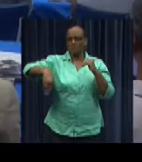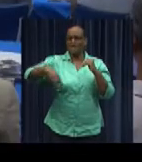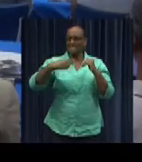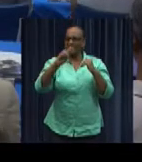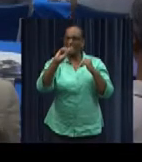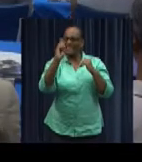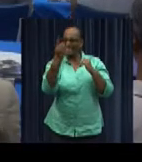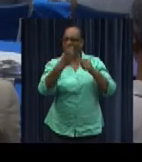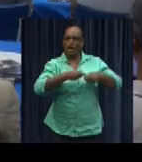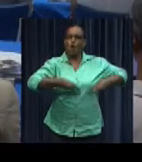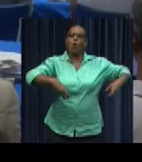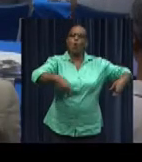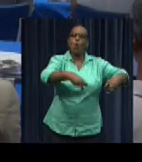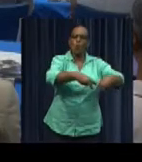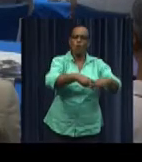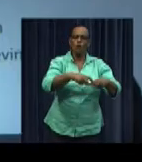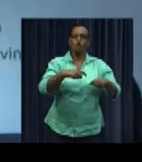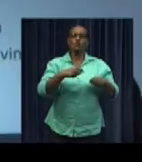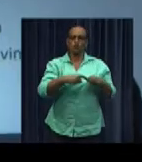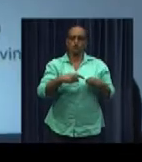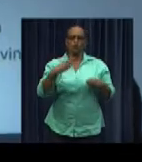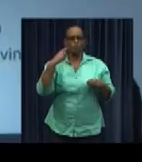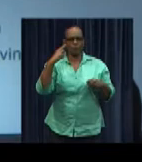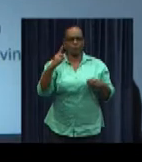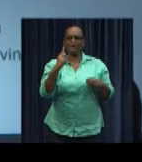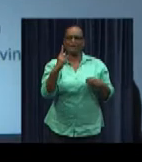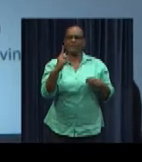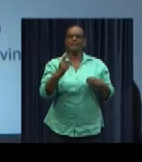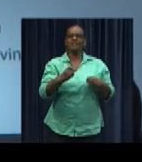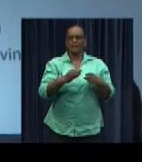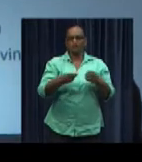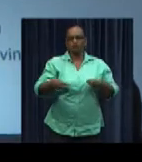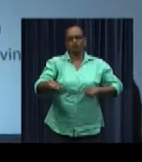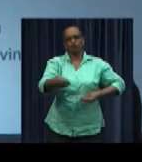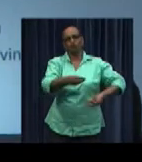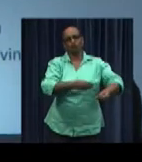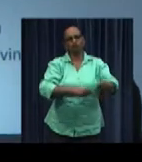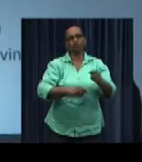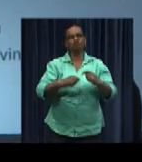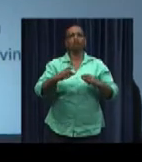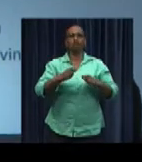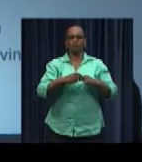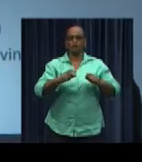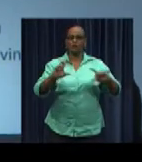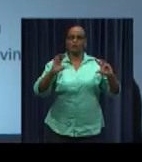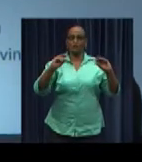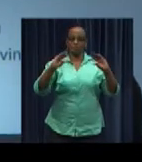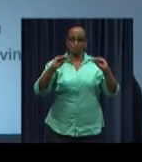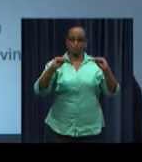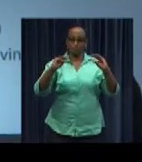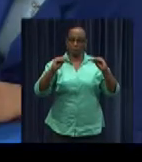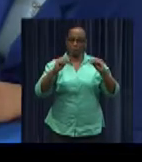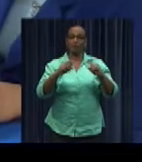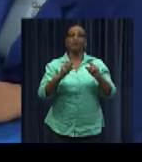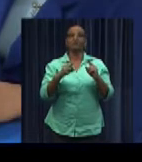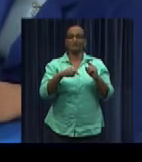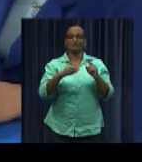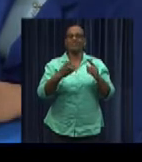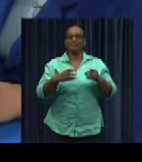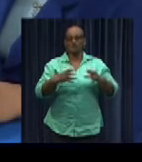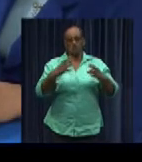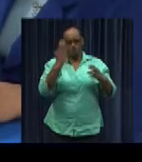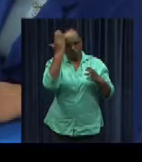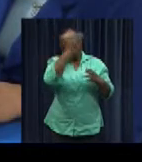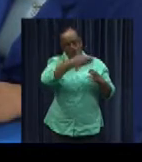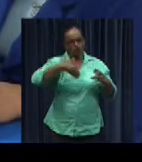one-day workshop yesterday with the theme Social Dialogue. The workshop was organized by the Association